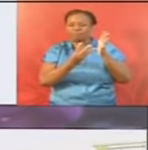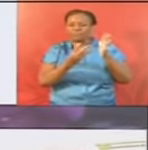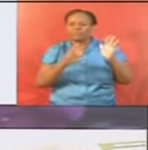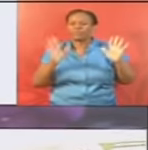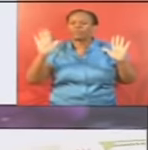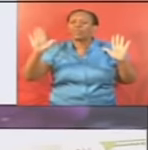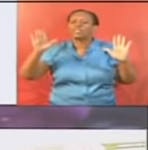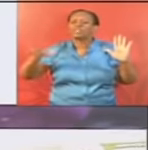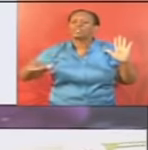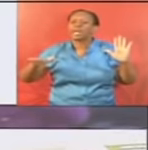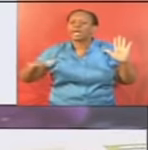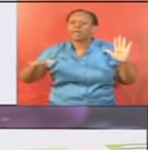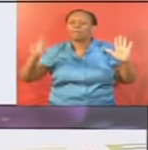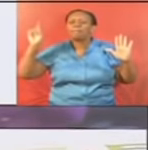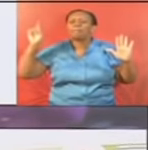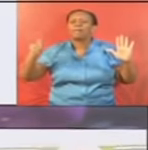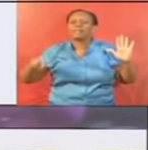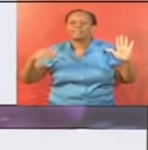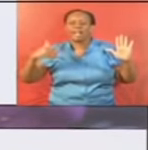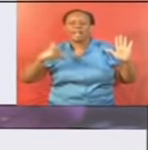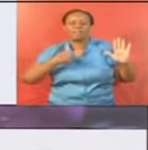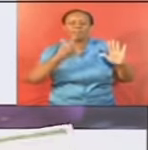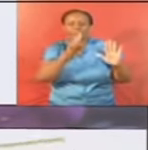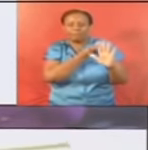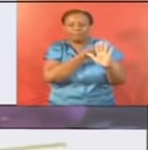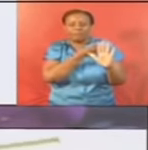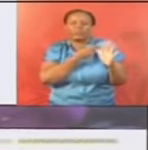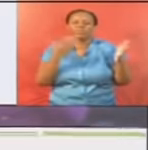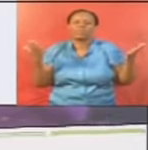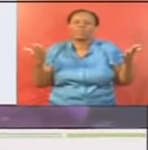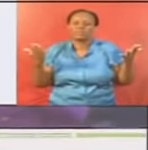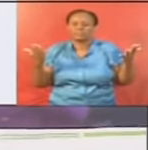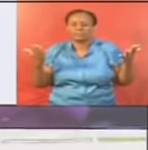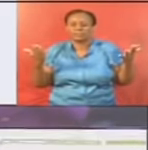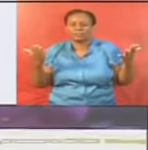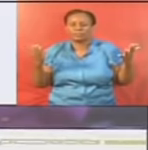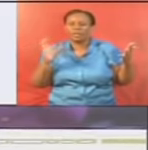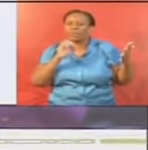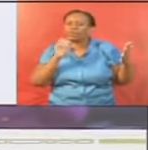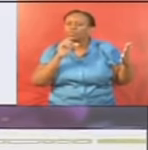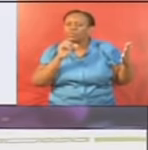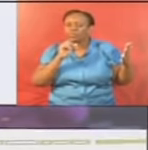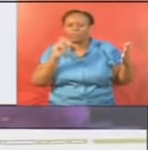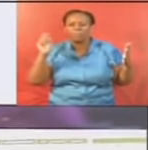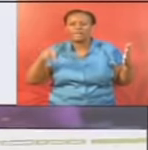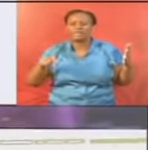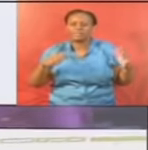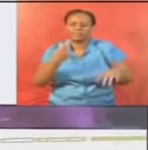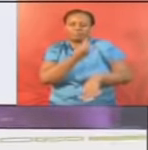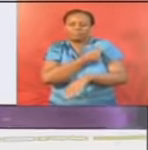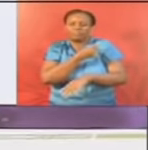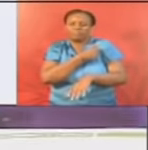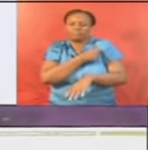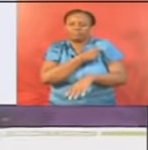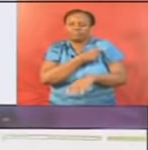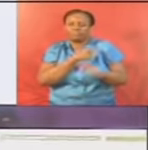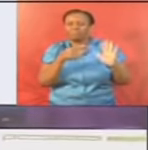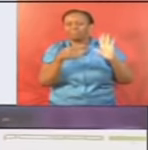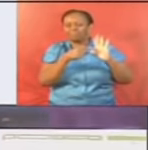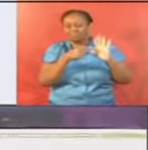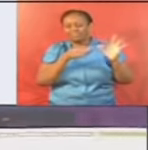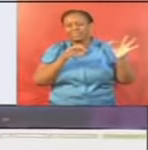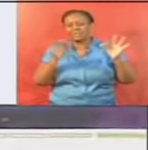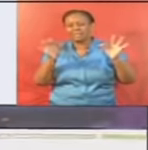supposed to have and at what age. The inside of the card also clearly states it as well. If you are